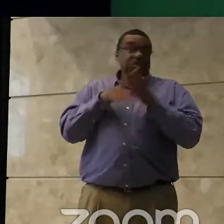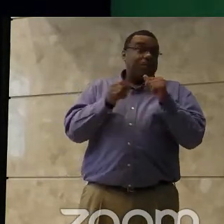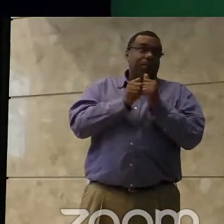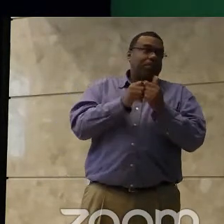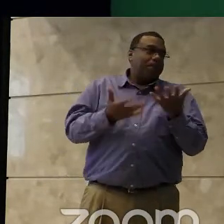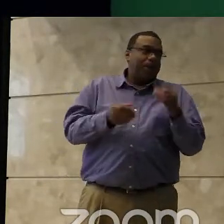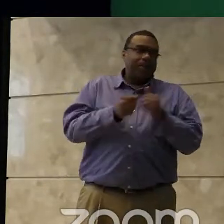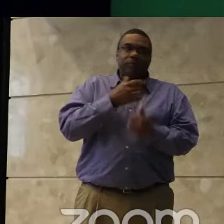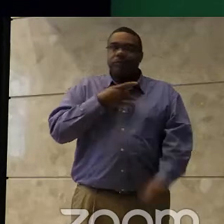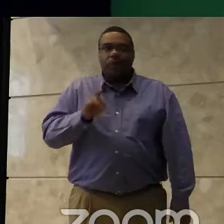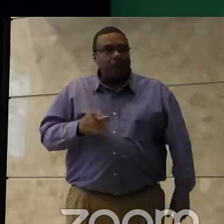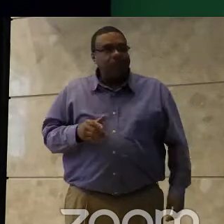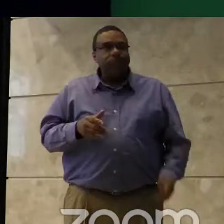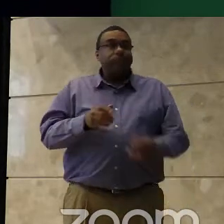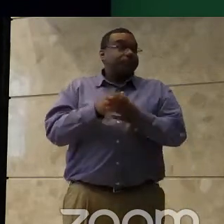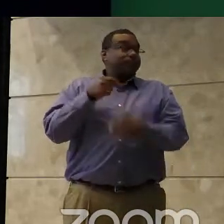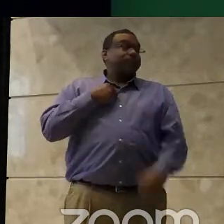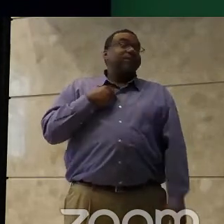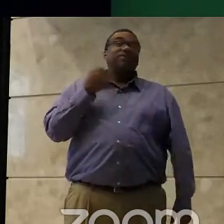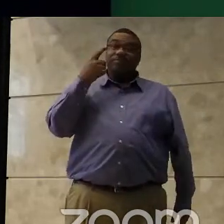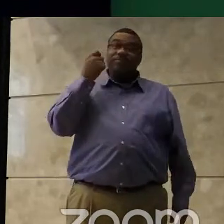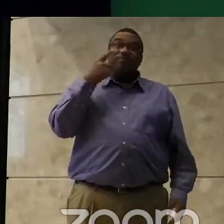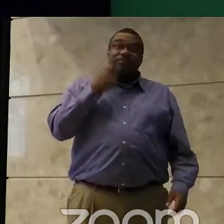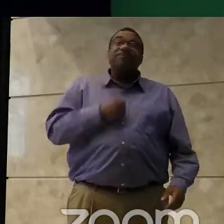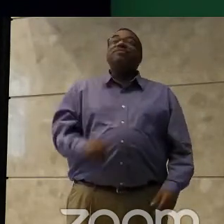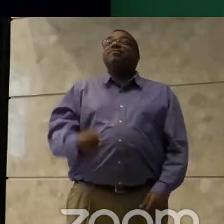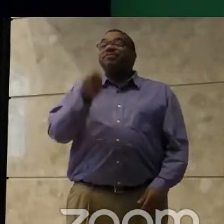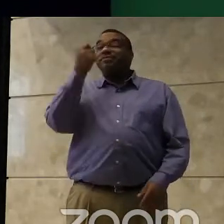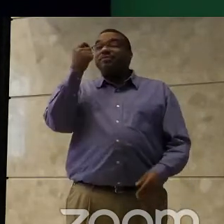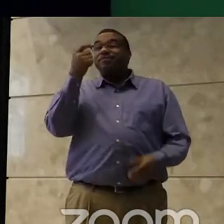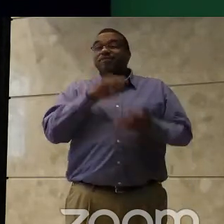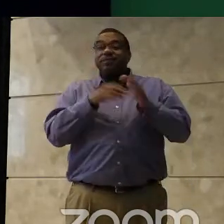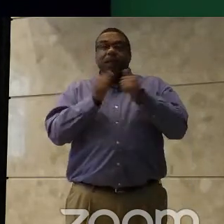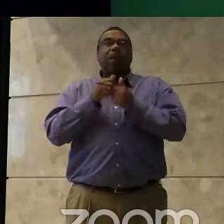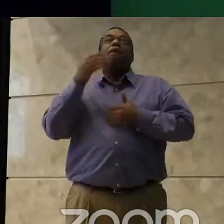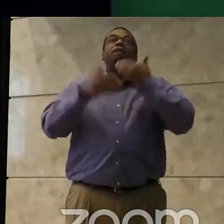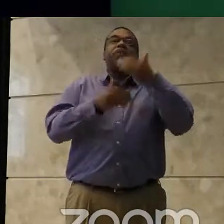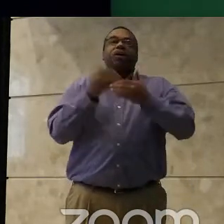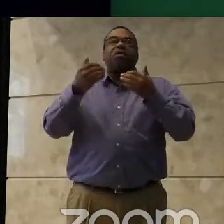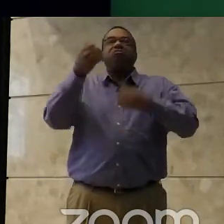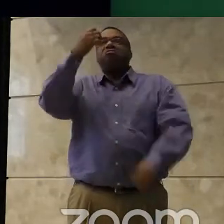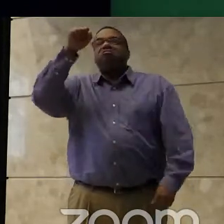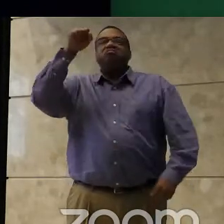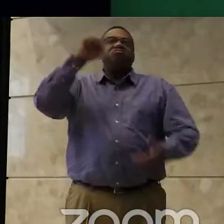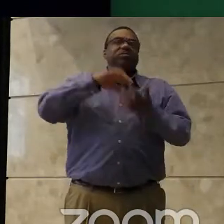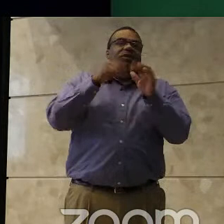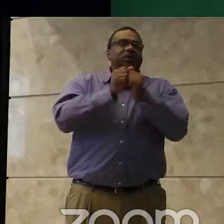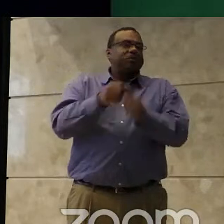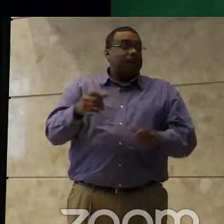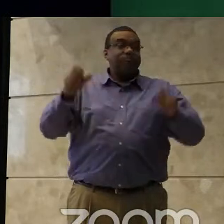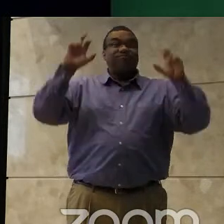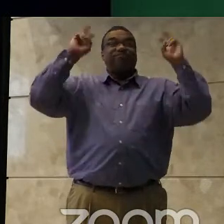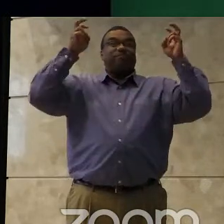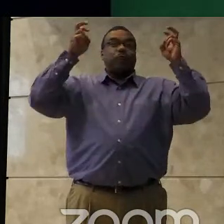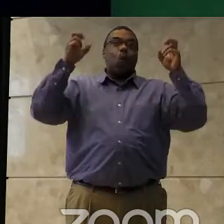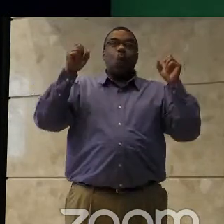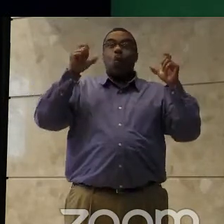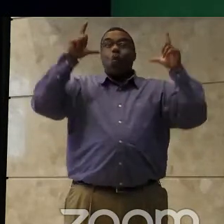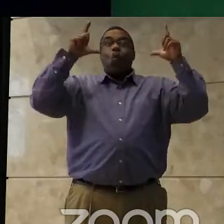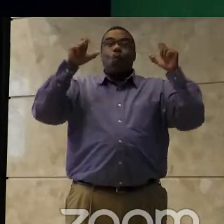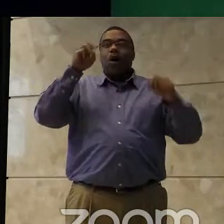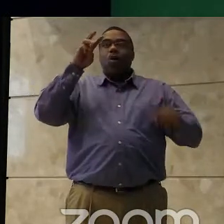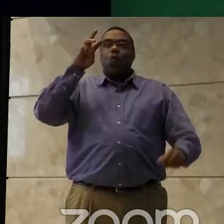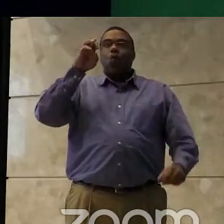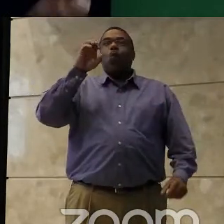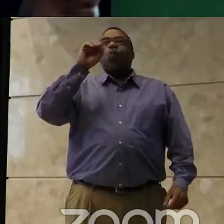not like. I understand the rationale behind progressive movements and that term woke, but it seems to me that we've gotten to the point now where as soon